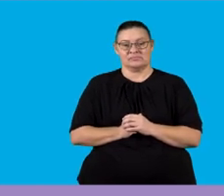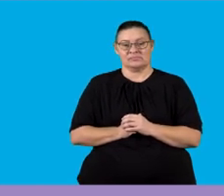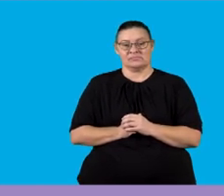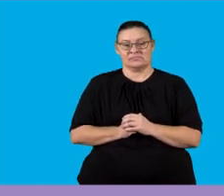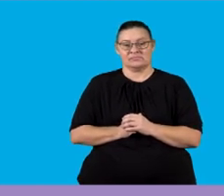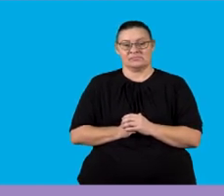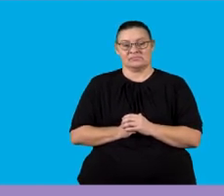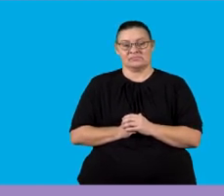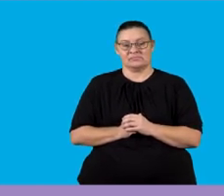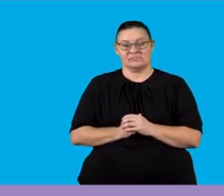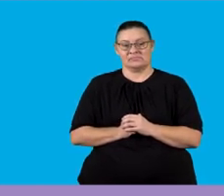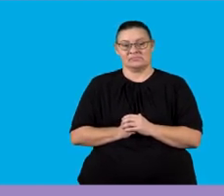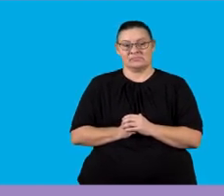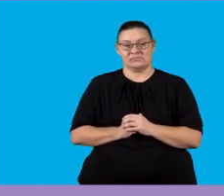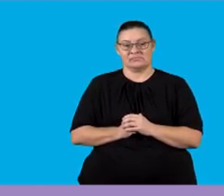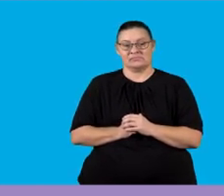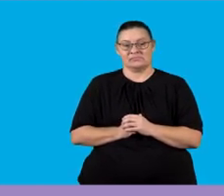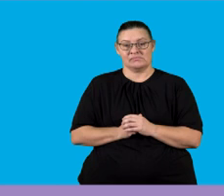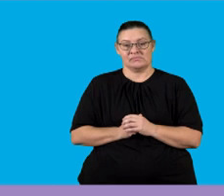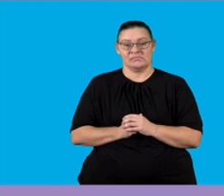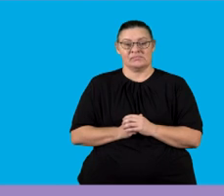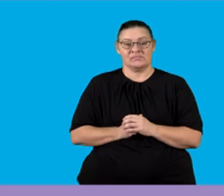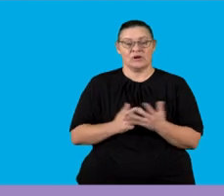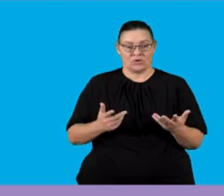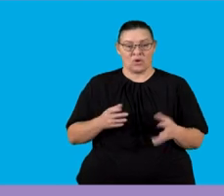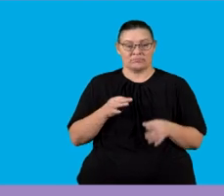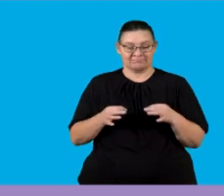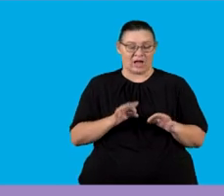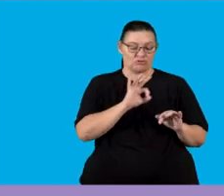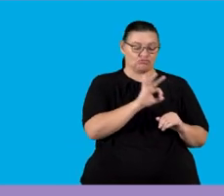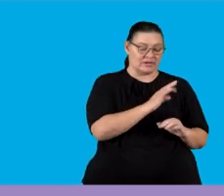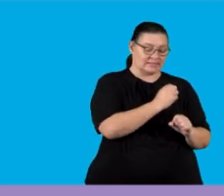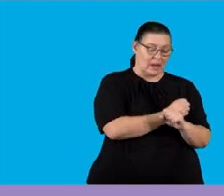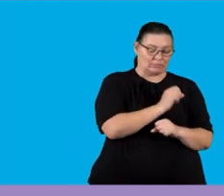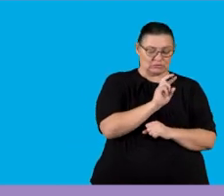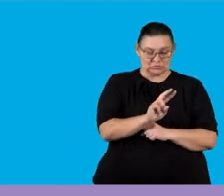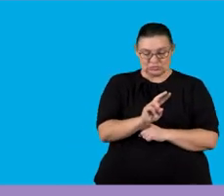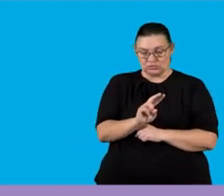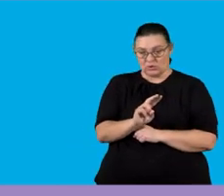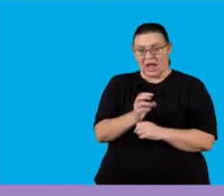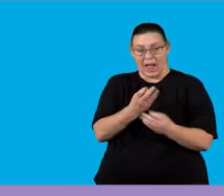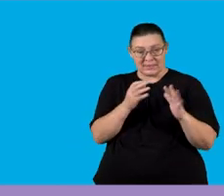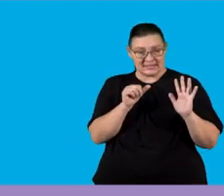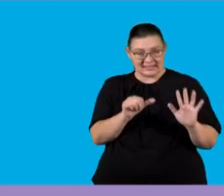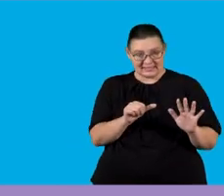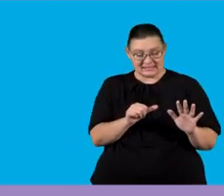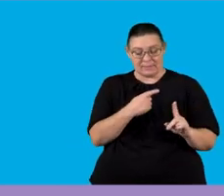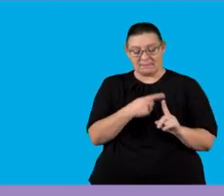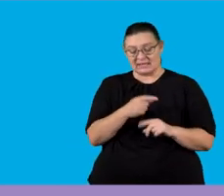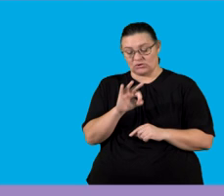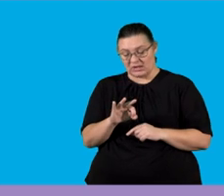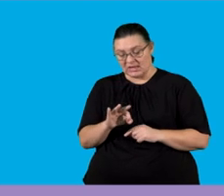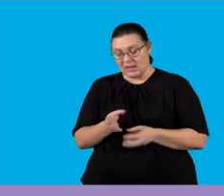to add our 3. So that is our rule there, as we can see, that that constant value is